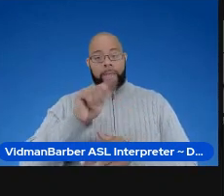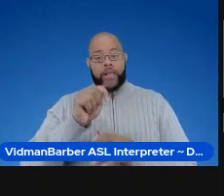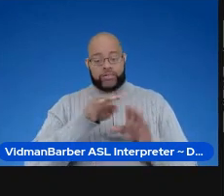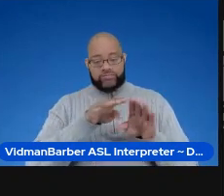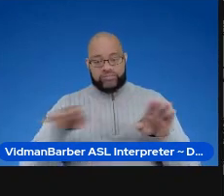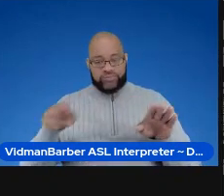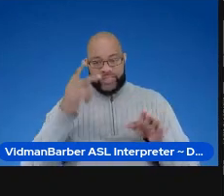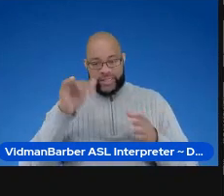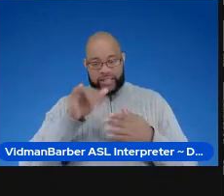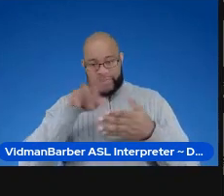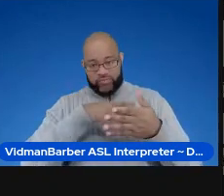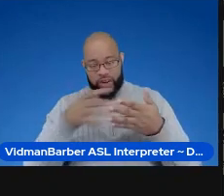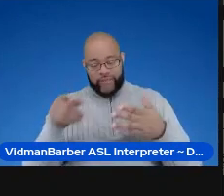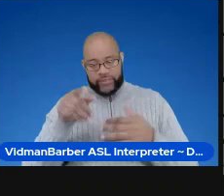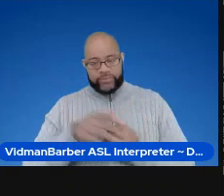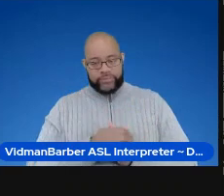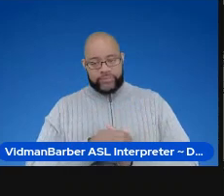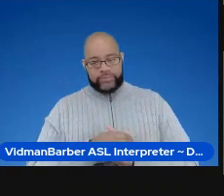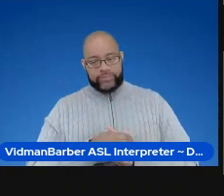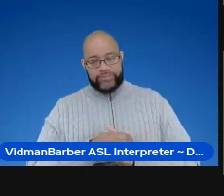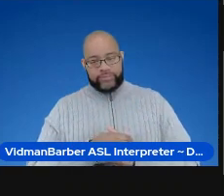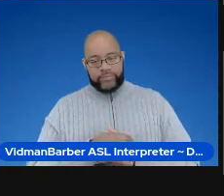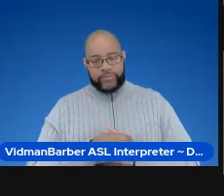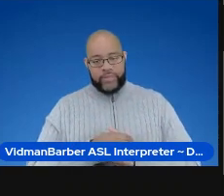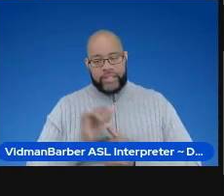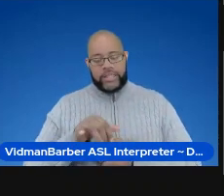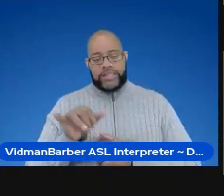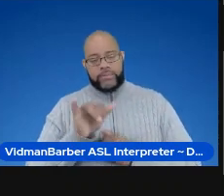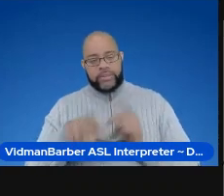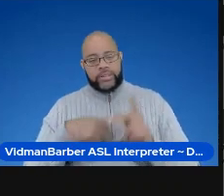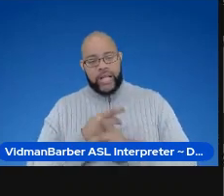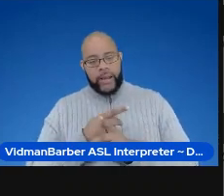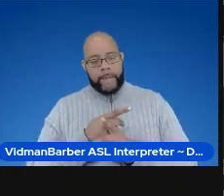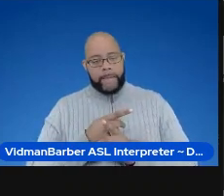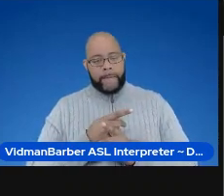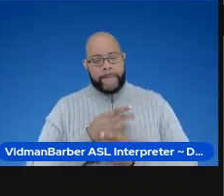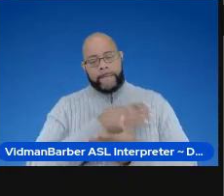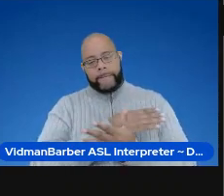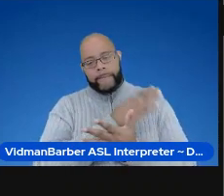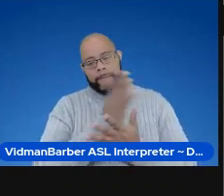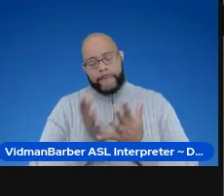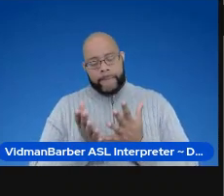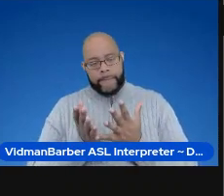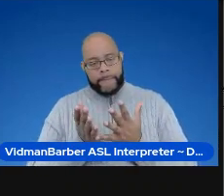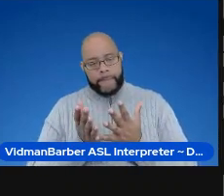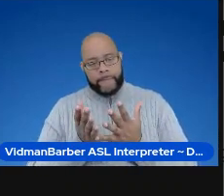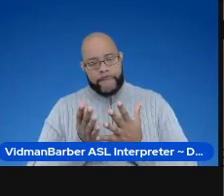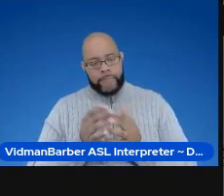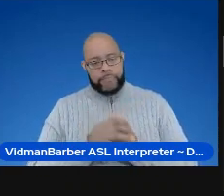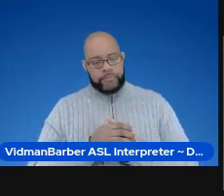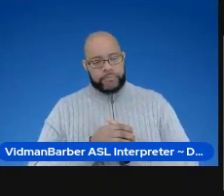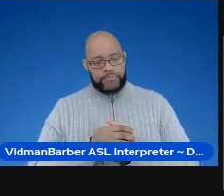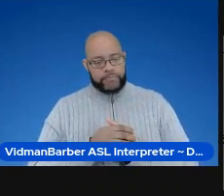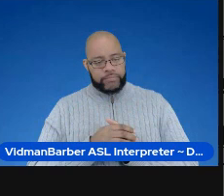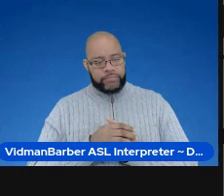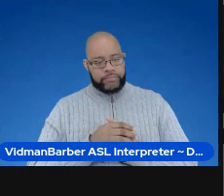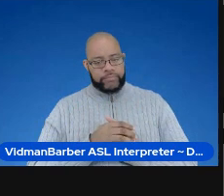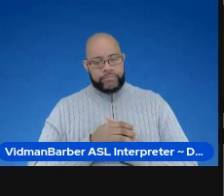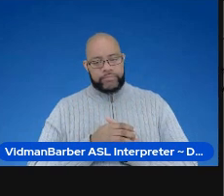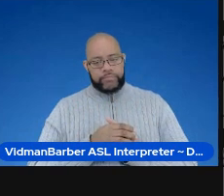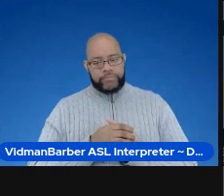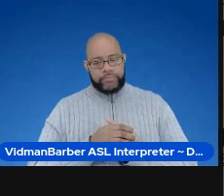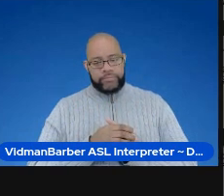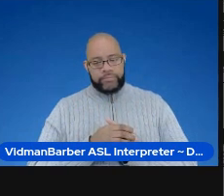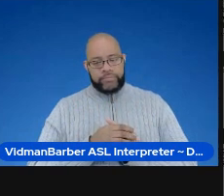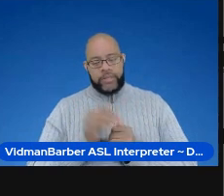familiar with Manhattan plots, these are single nucleotide polymorphisms across the chromosomes of a human,